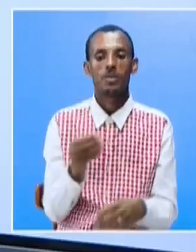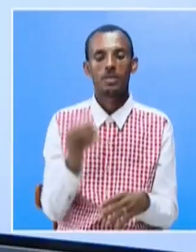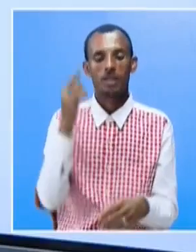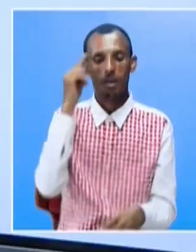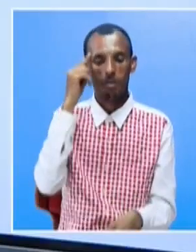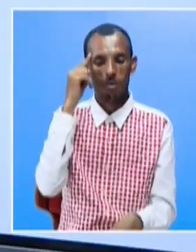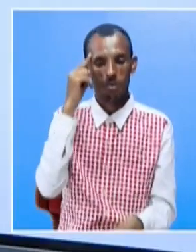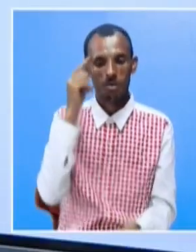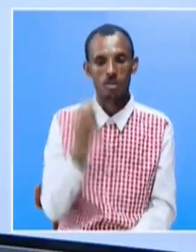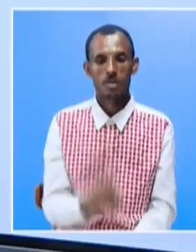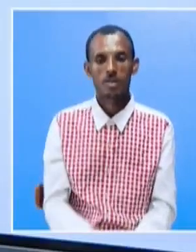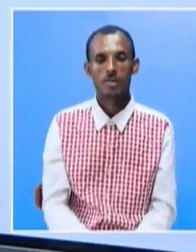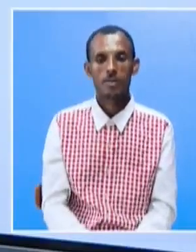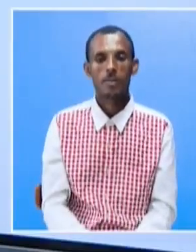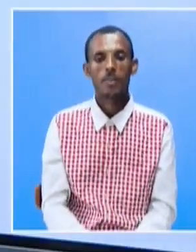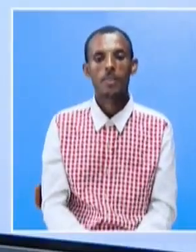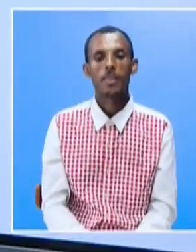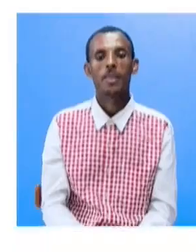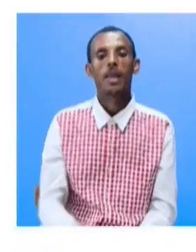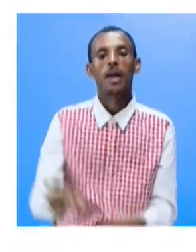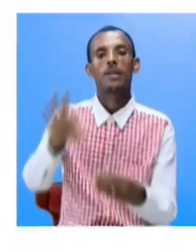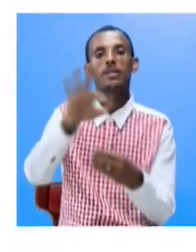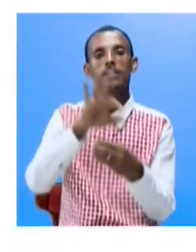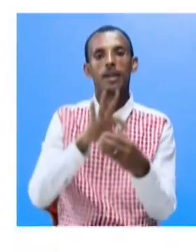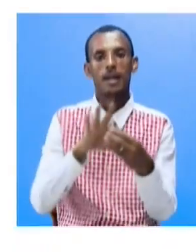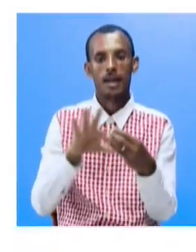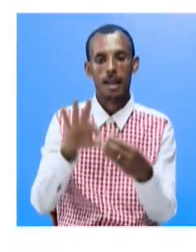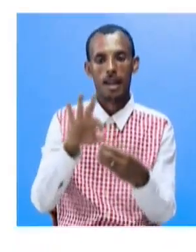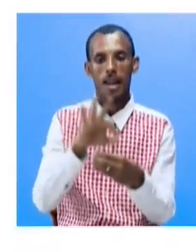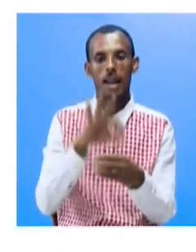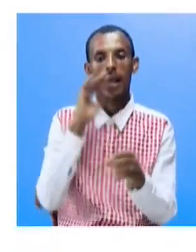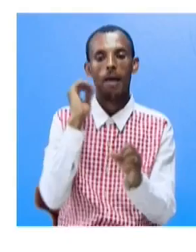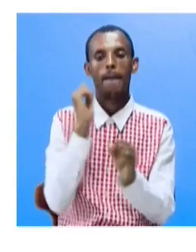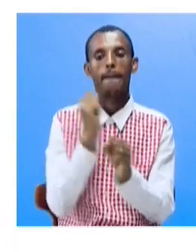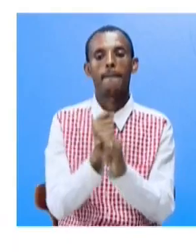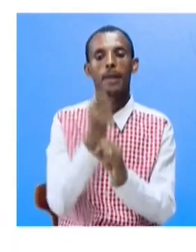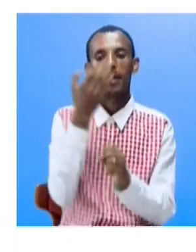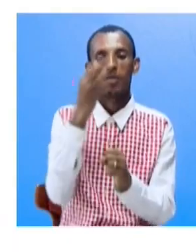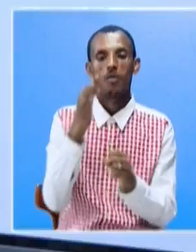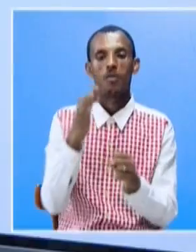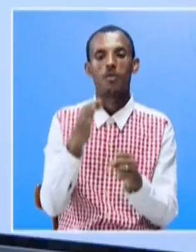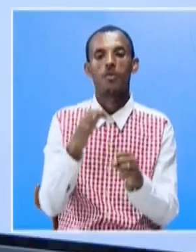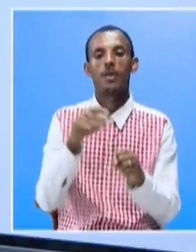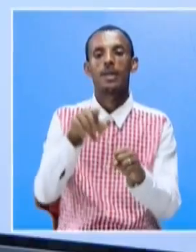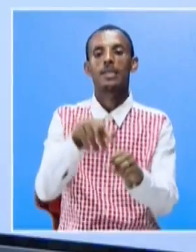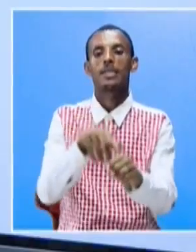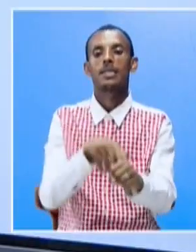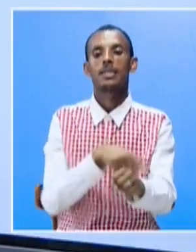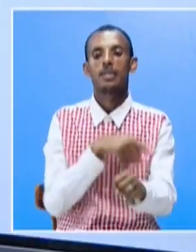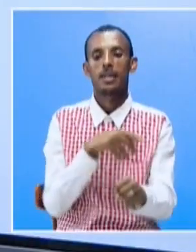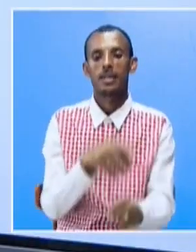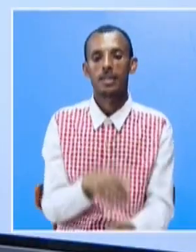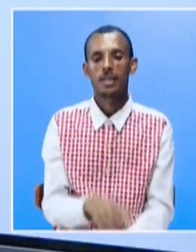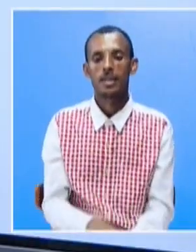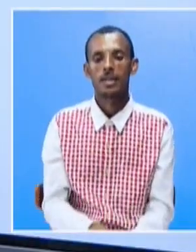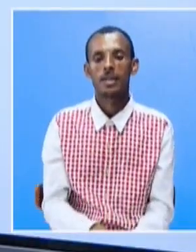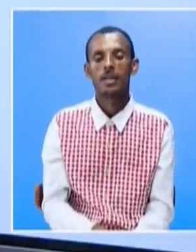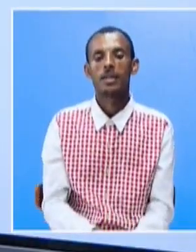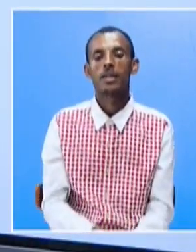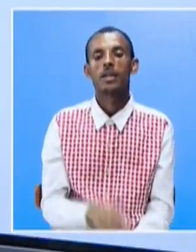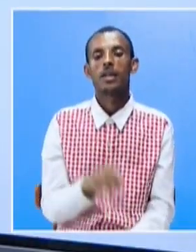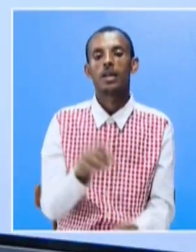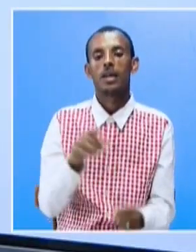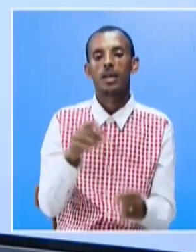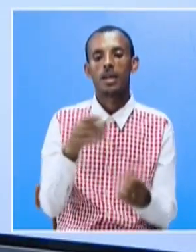take a circle made of a string or a rope. Here you have